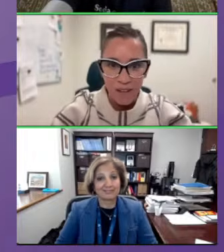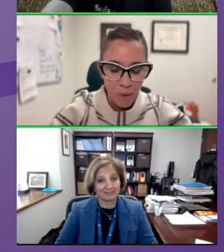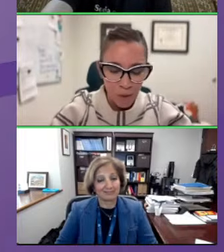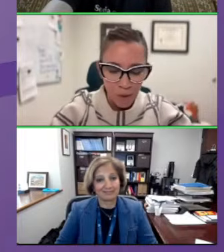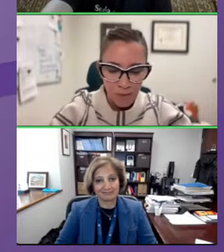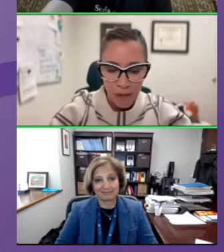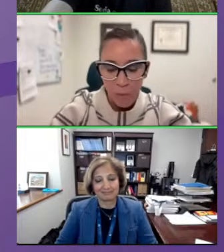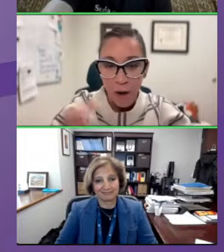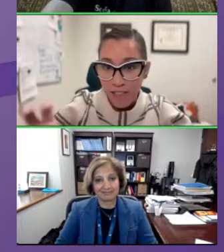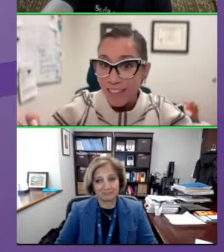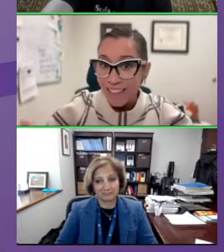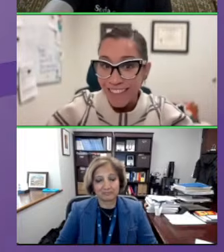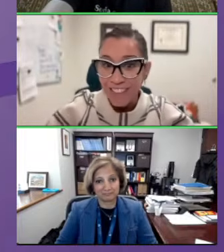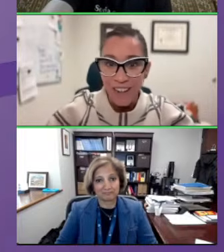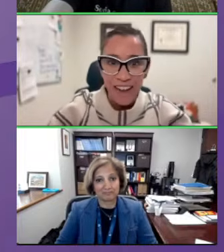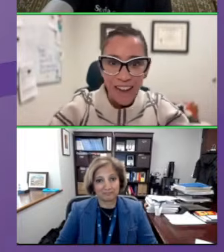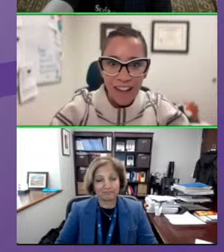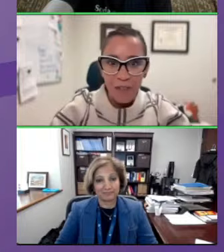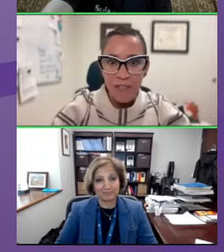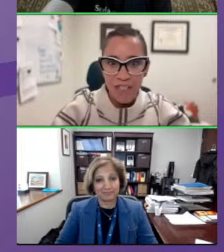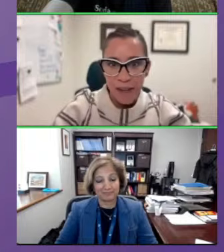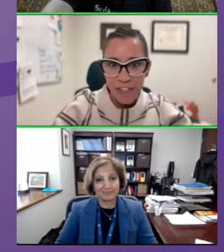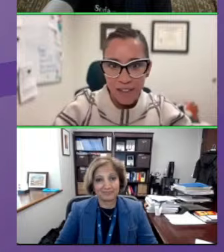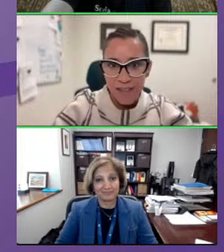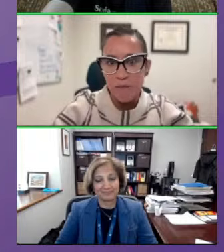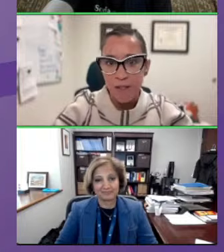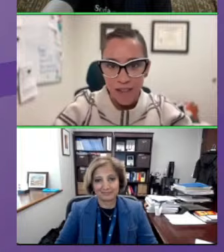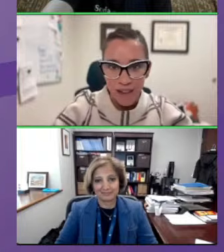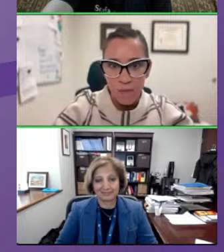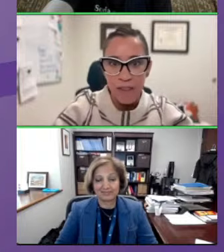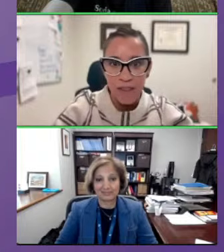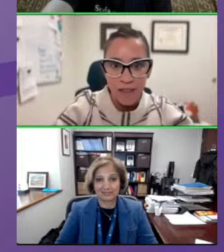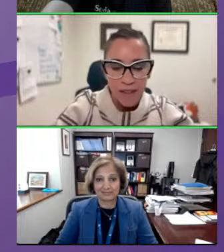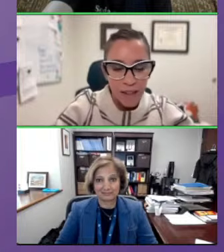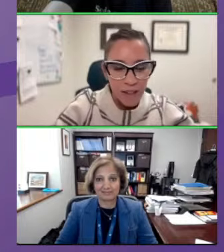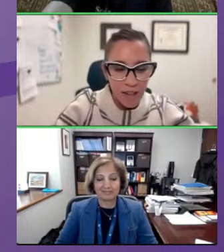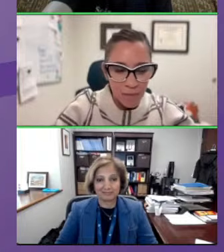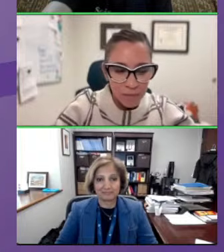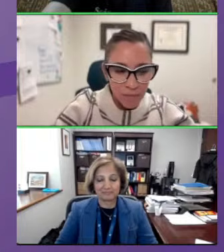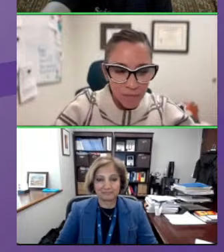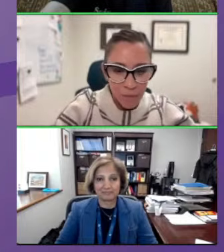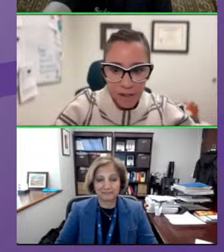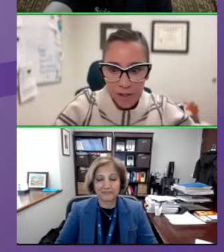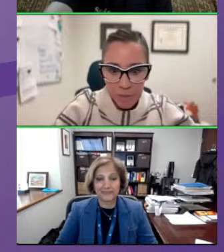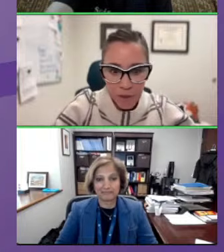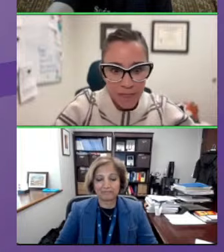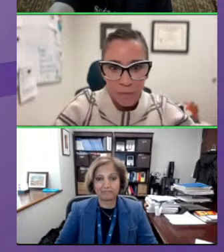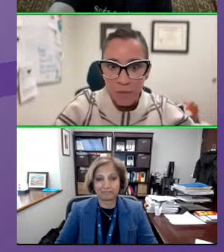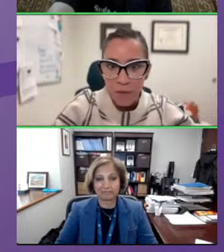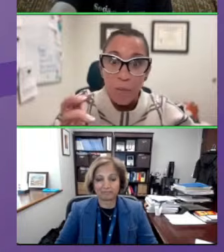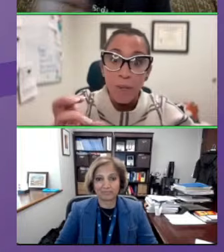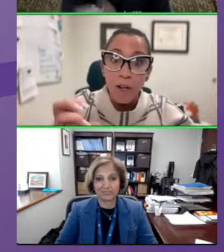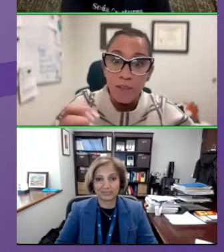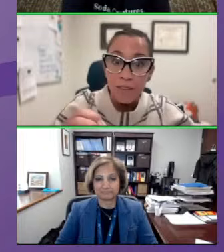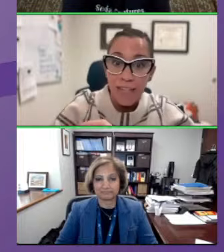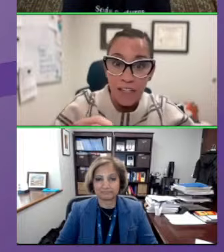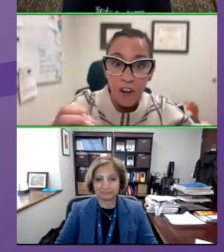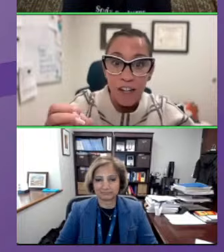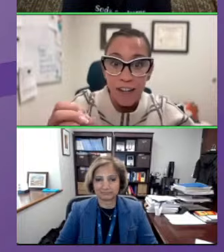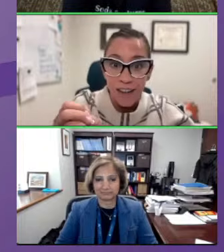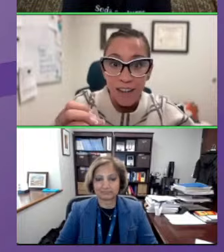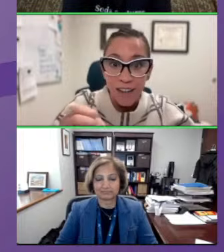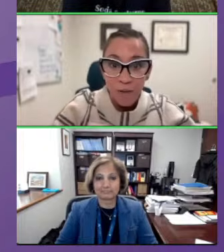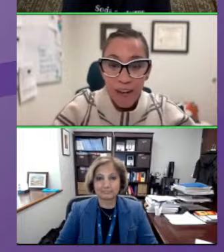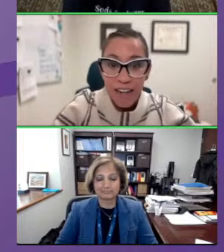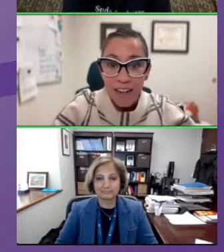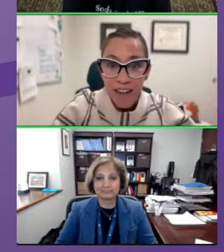had a POTS clinic. So I could see patients that present with this brisk jump on